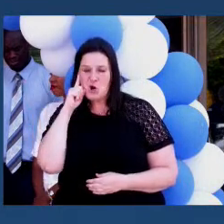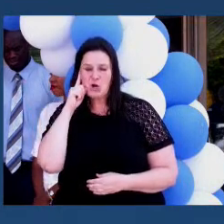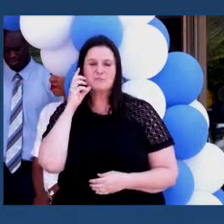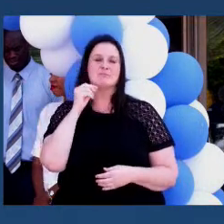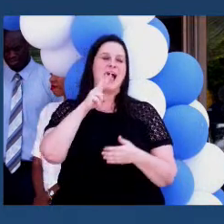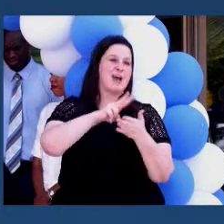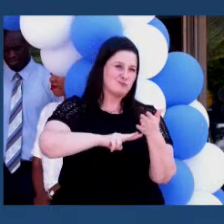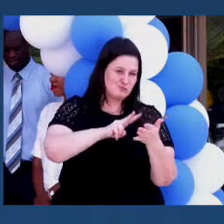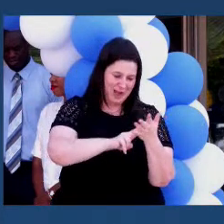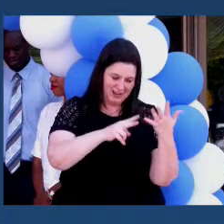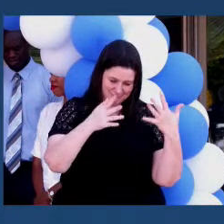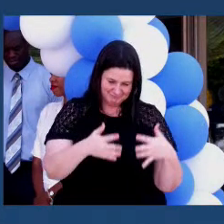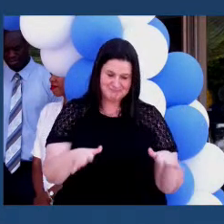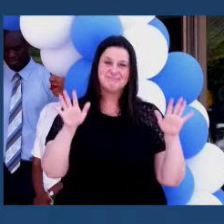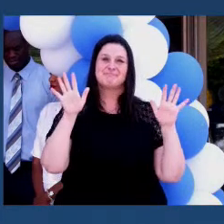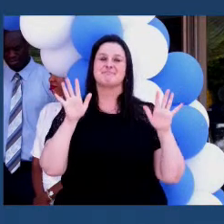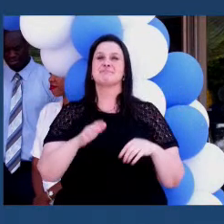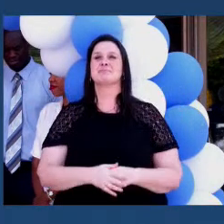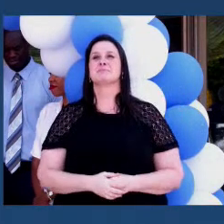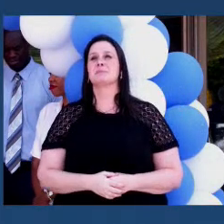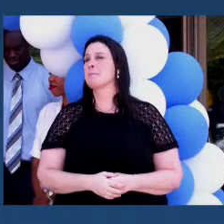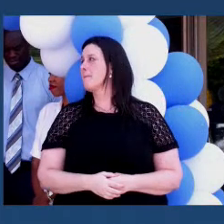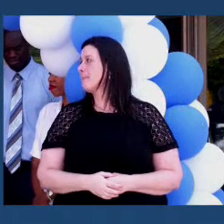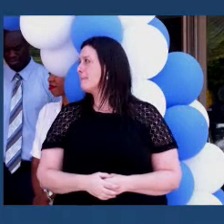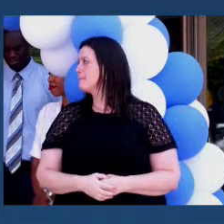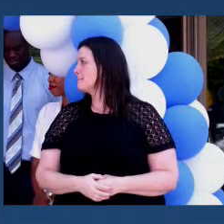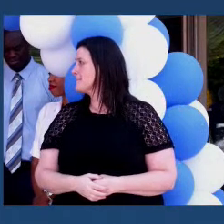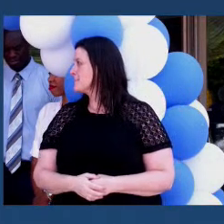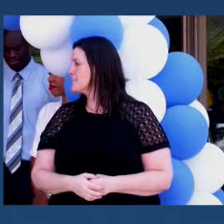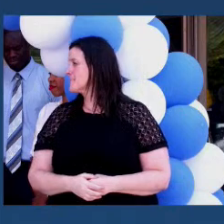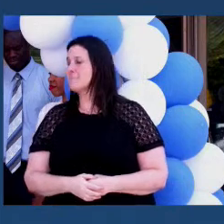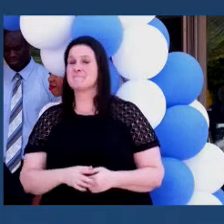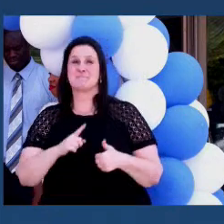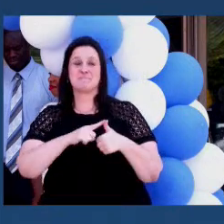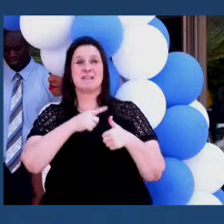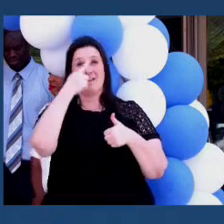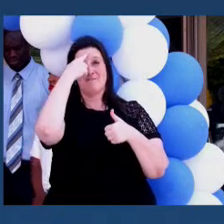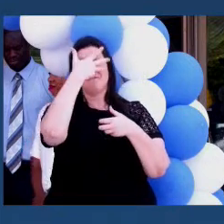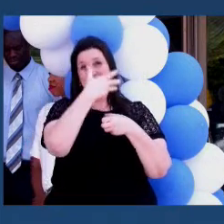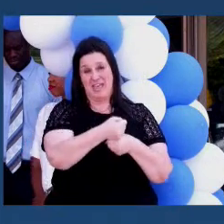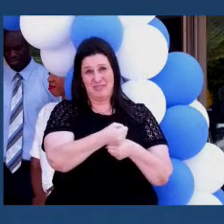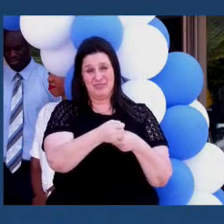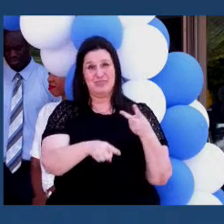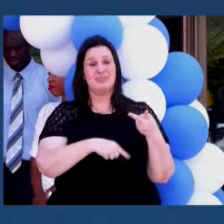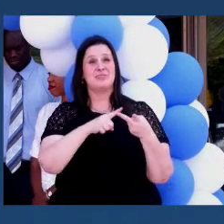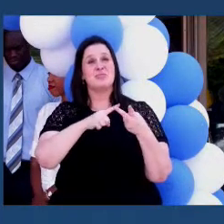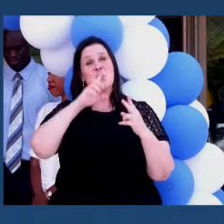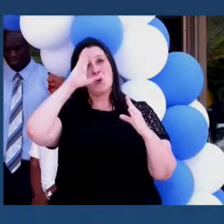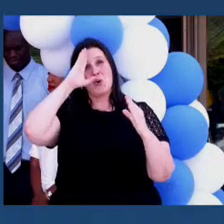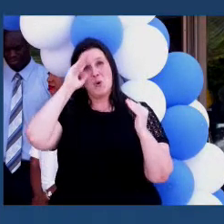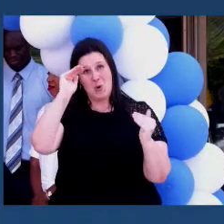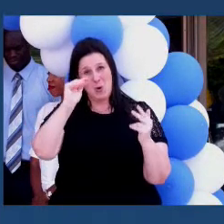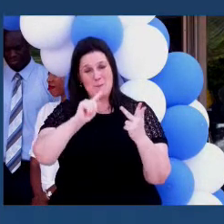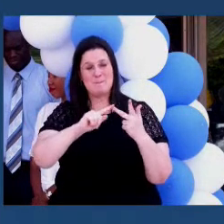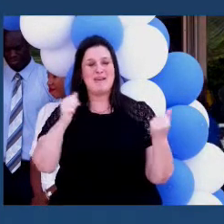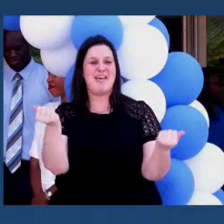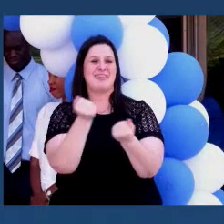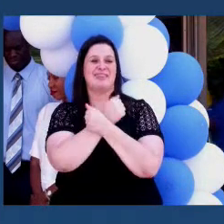them. These three, faith, hope, and